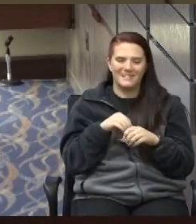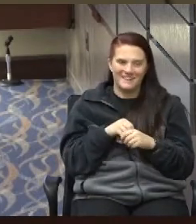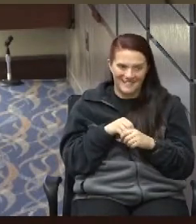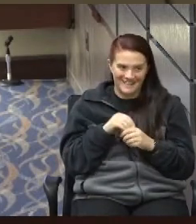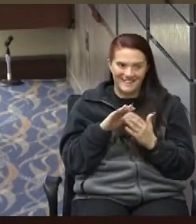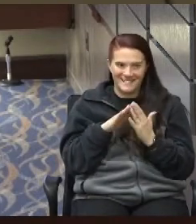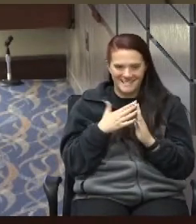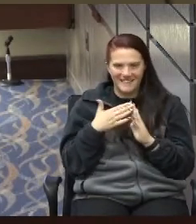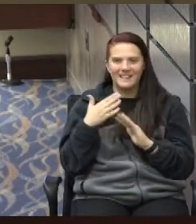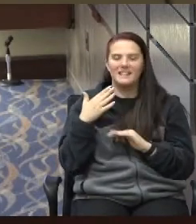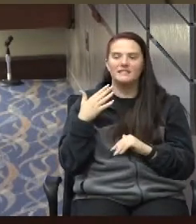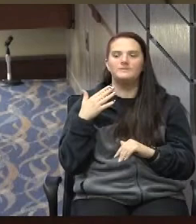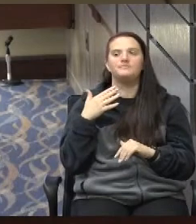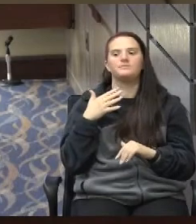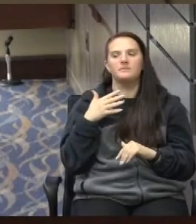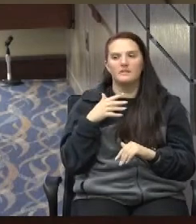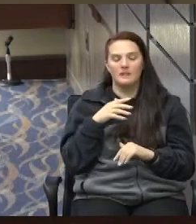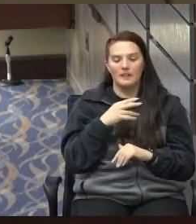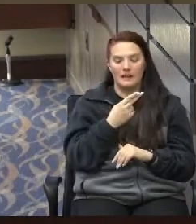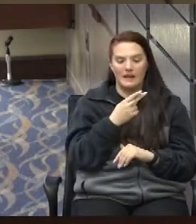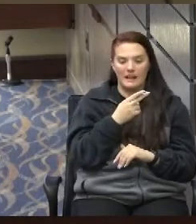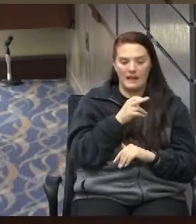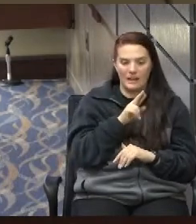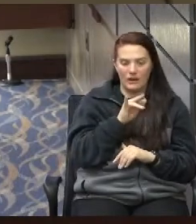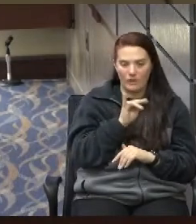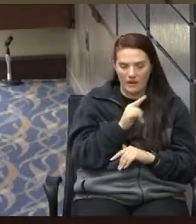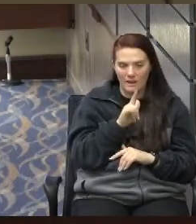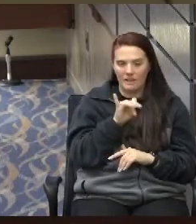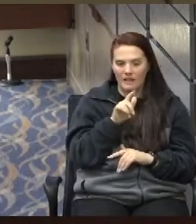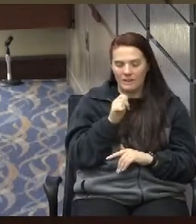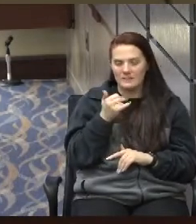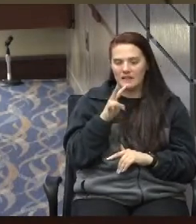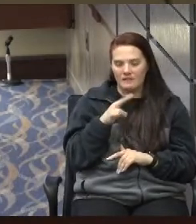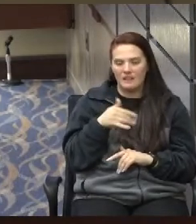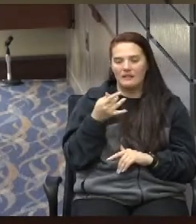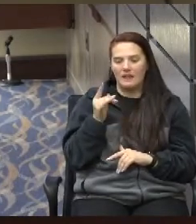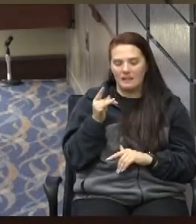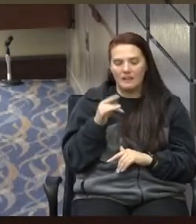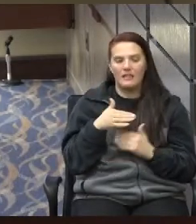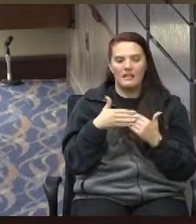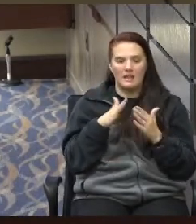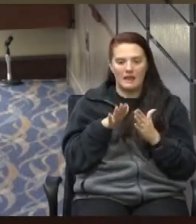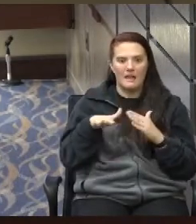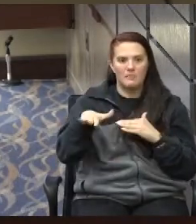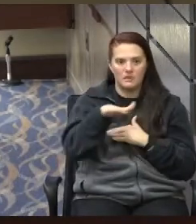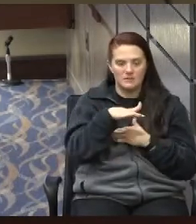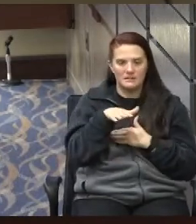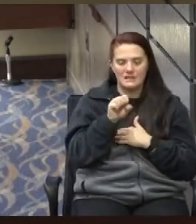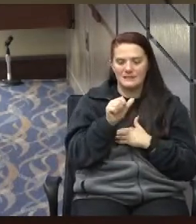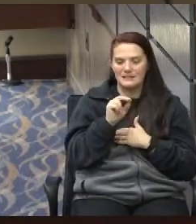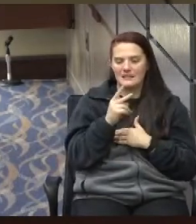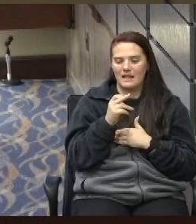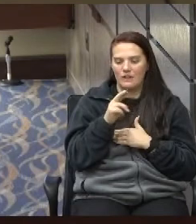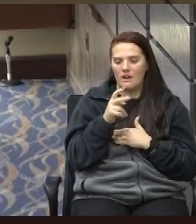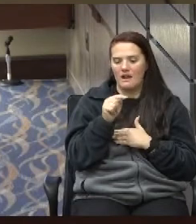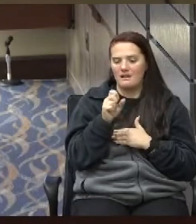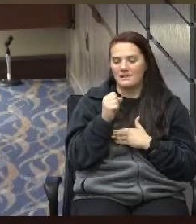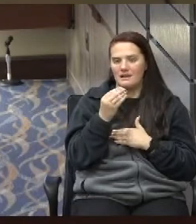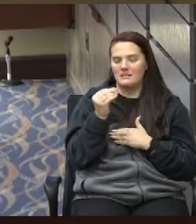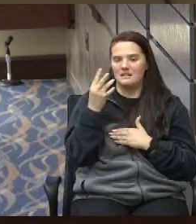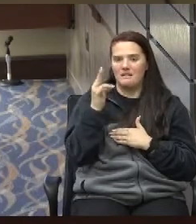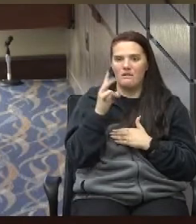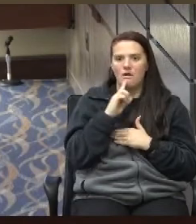city, Herring, Lyle, 17th, 18th. The neighbors in Sanger Heights and 17th are